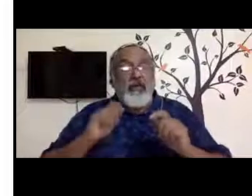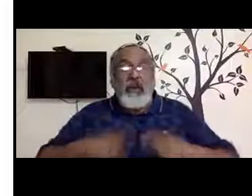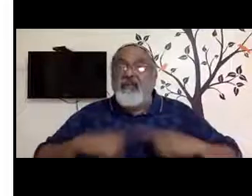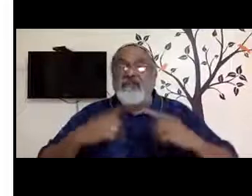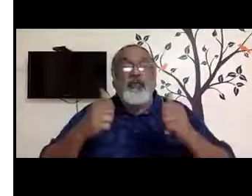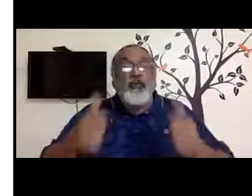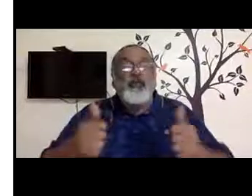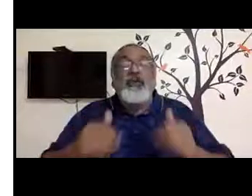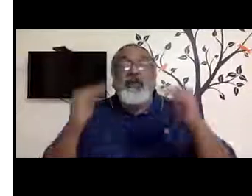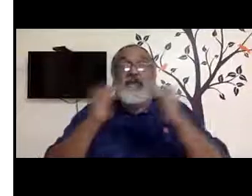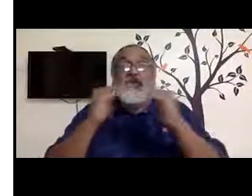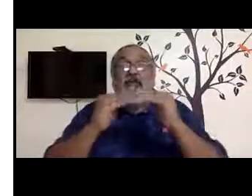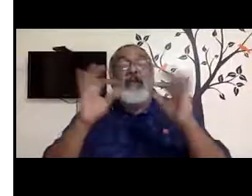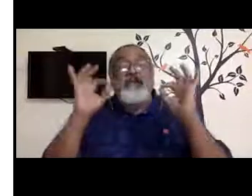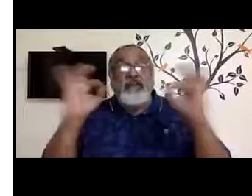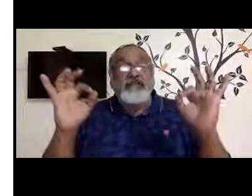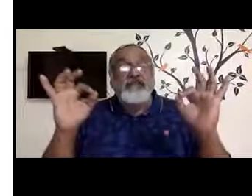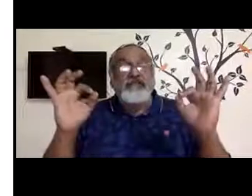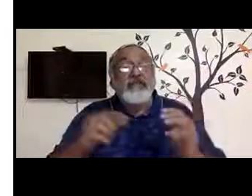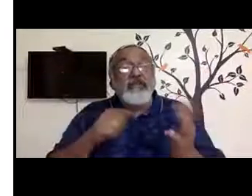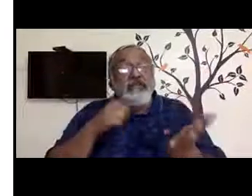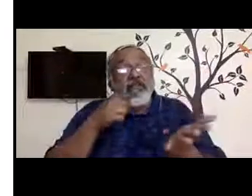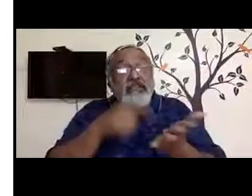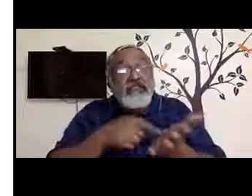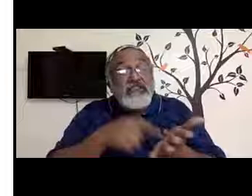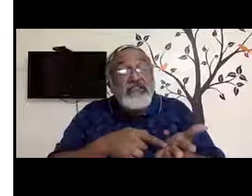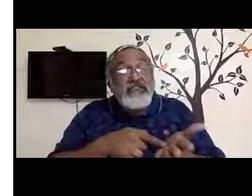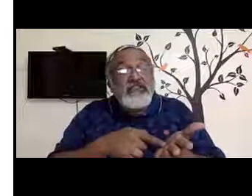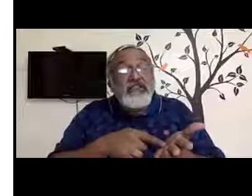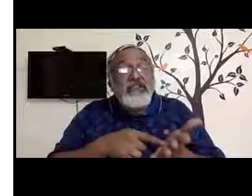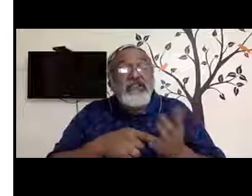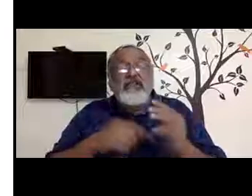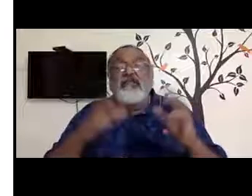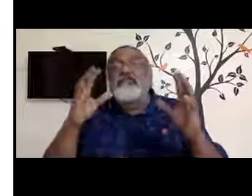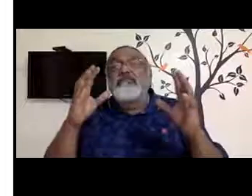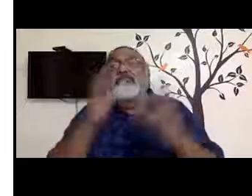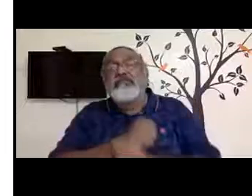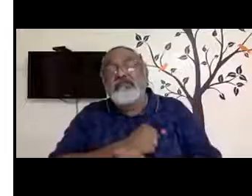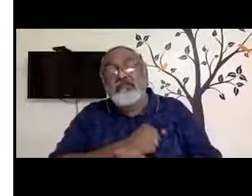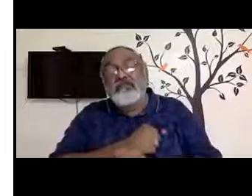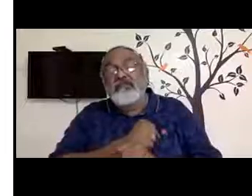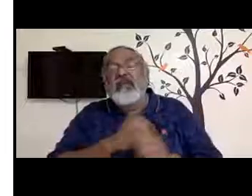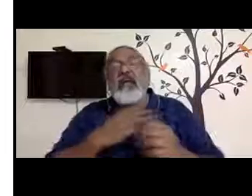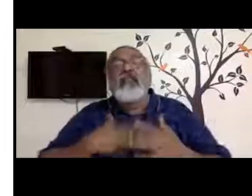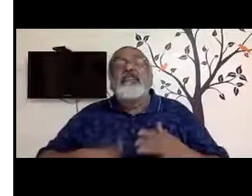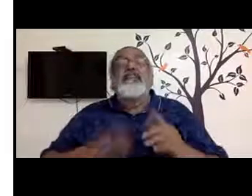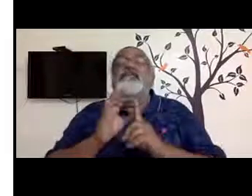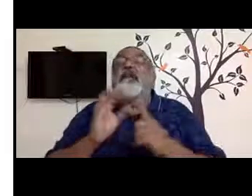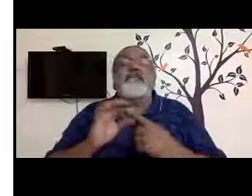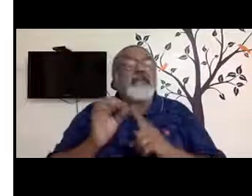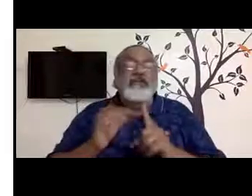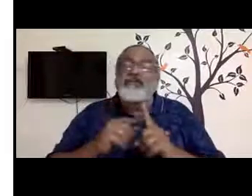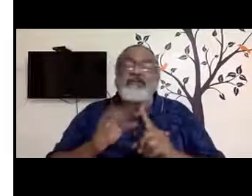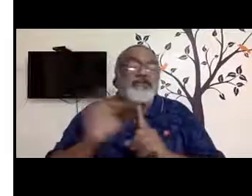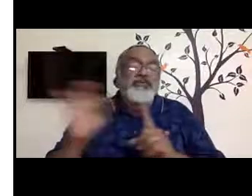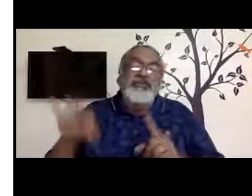this kind of a view, this kind of an approach is actually missing with the health department while rehabilitation